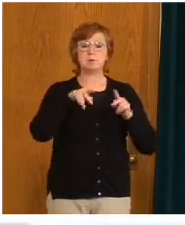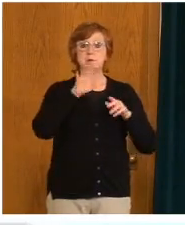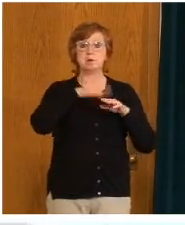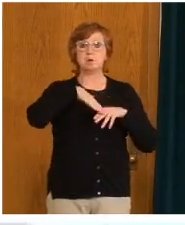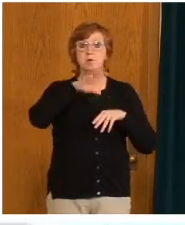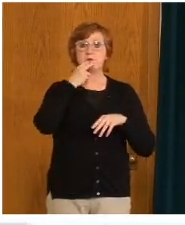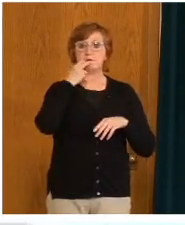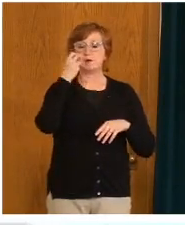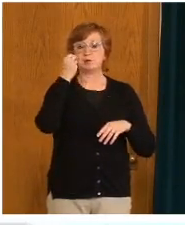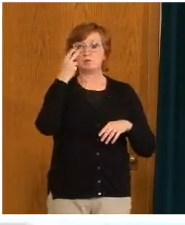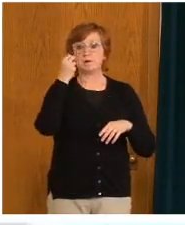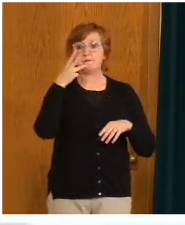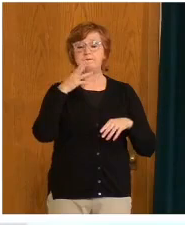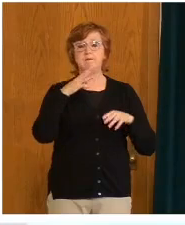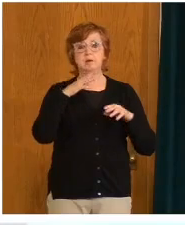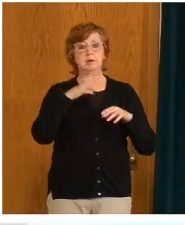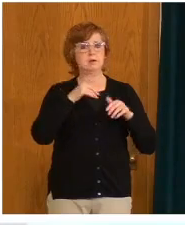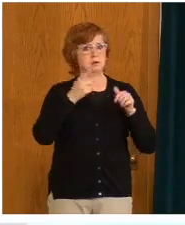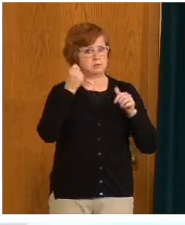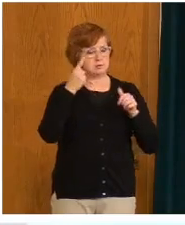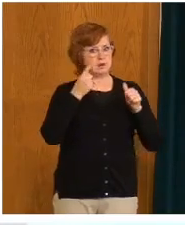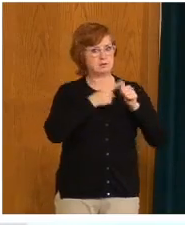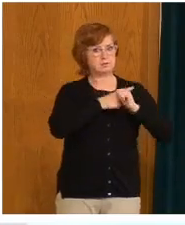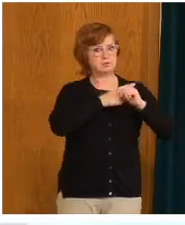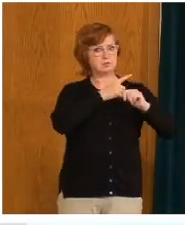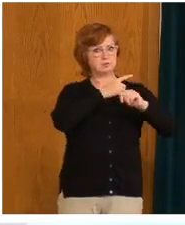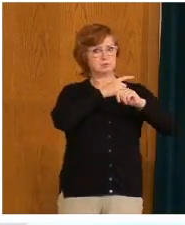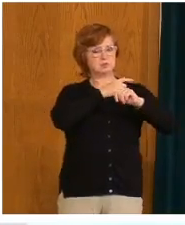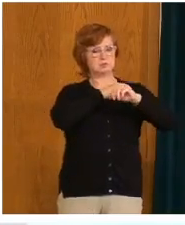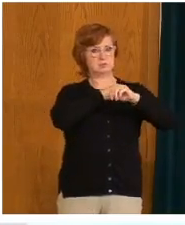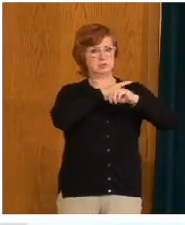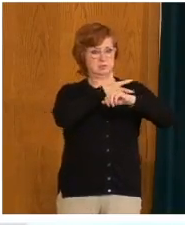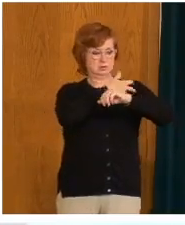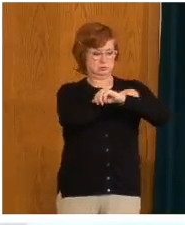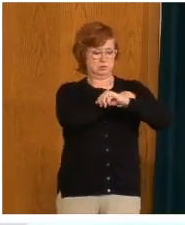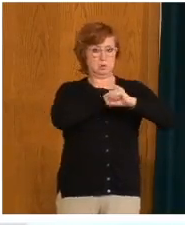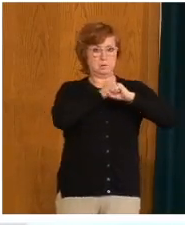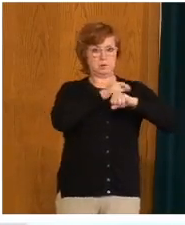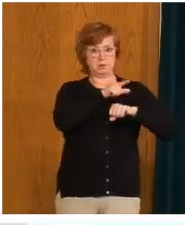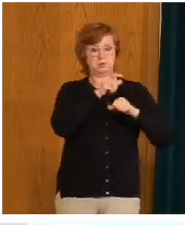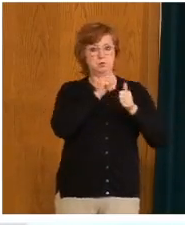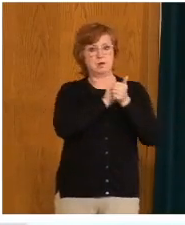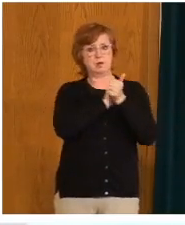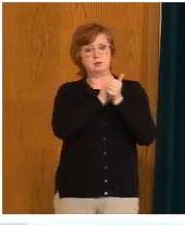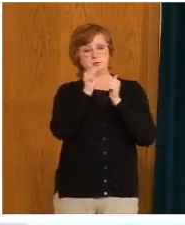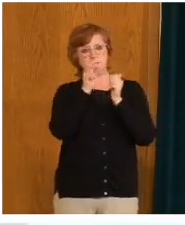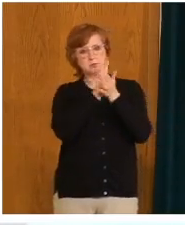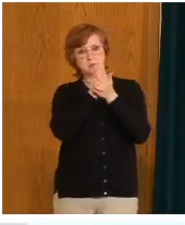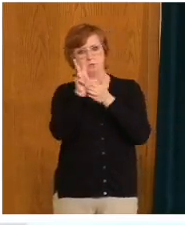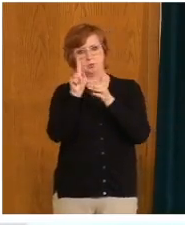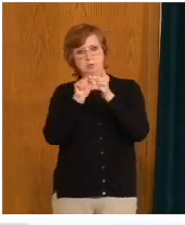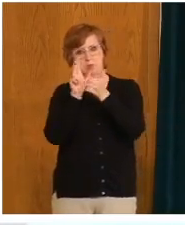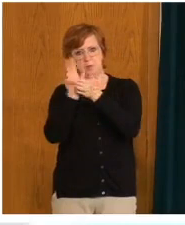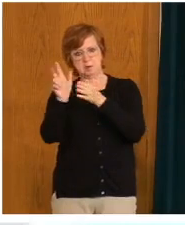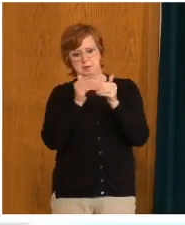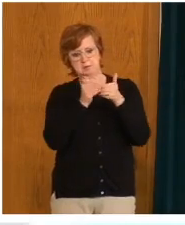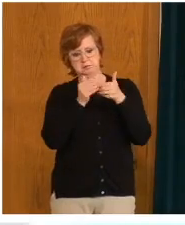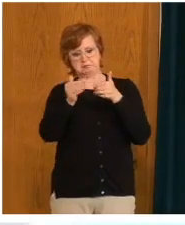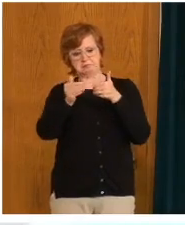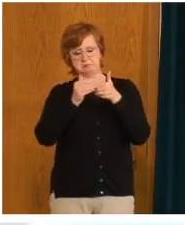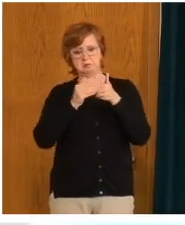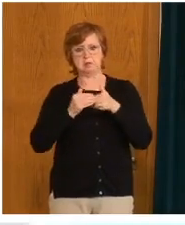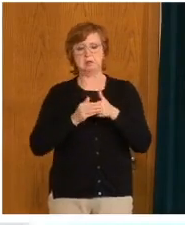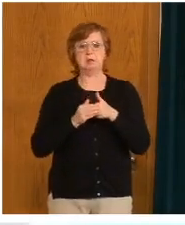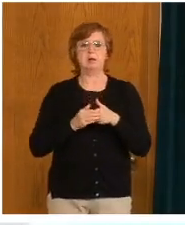The first dose starts protecting you within 2 weeks, better after 3 weeks. Same goes for parents,